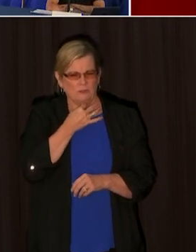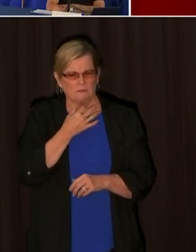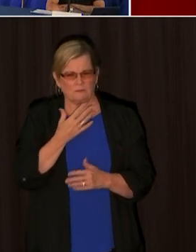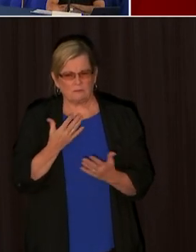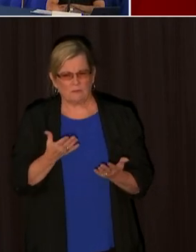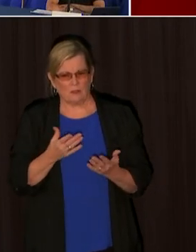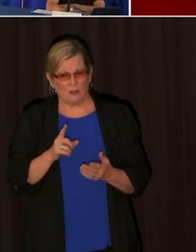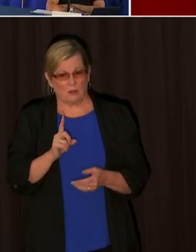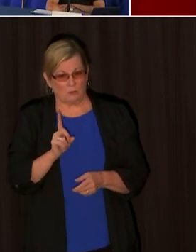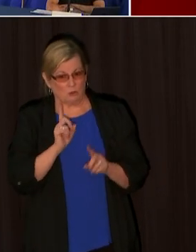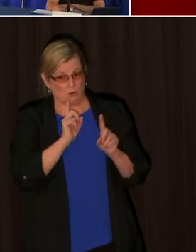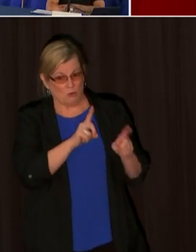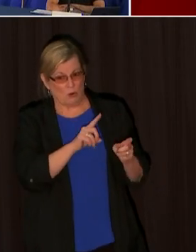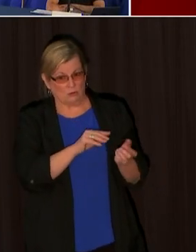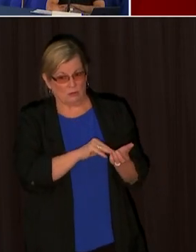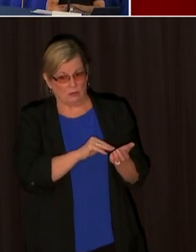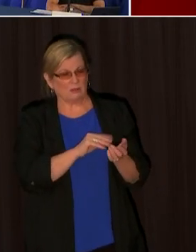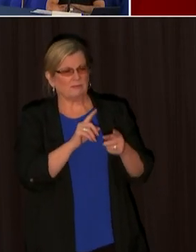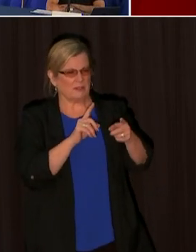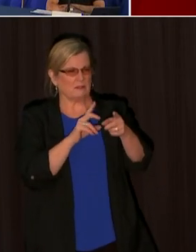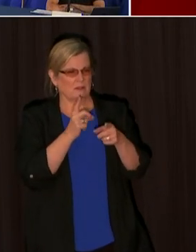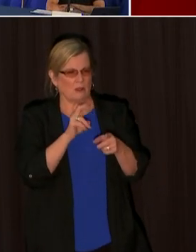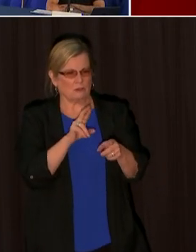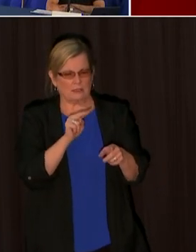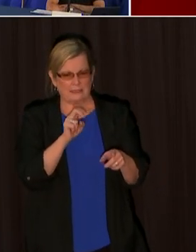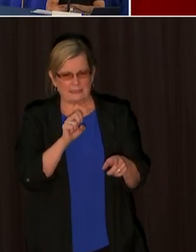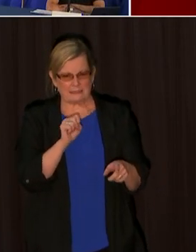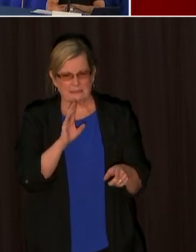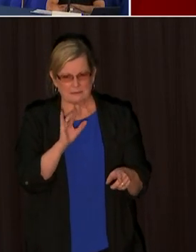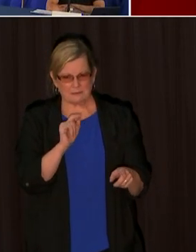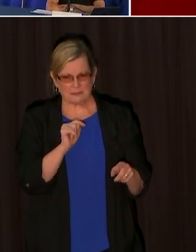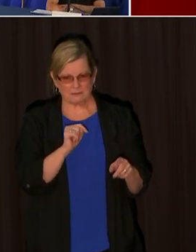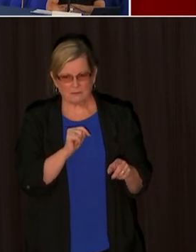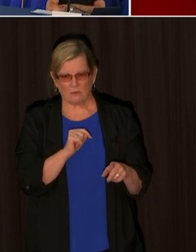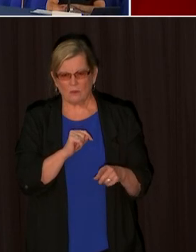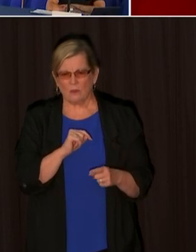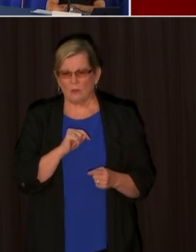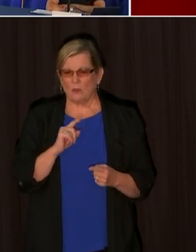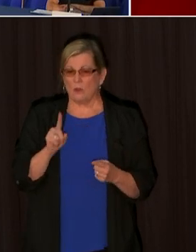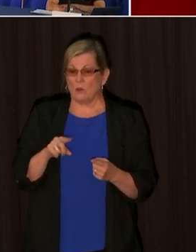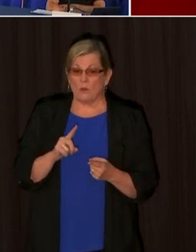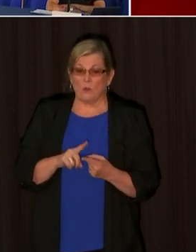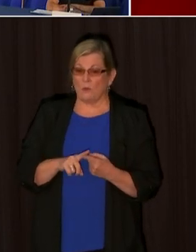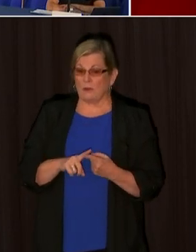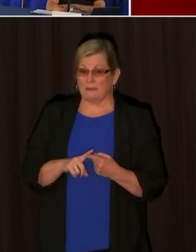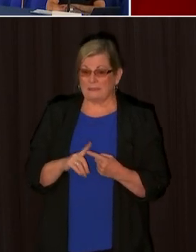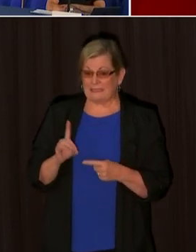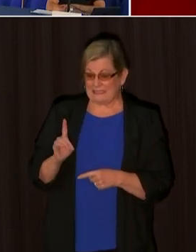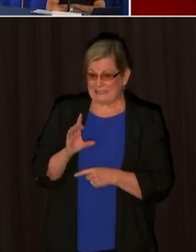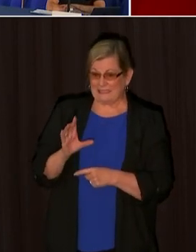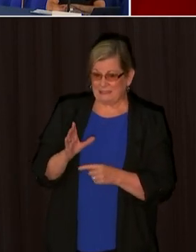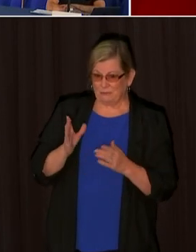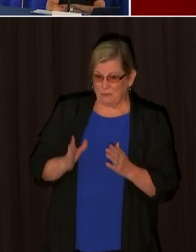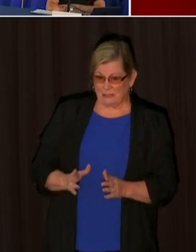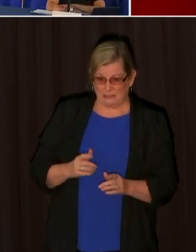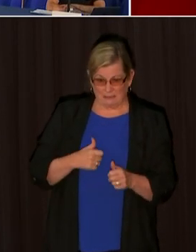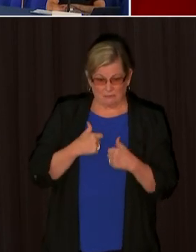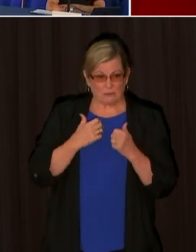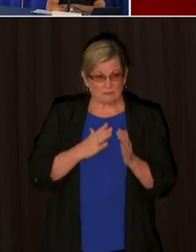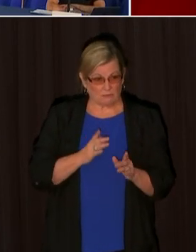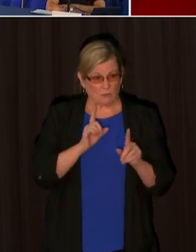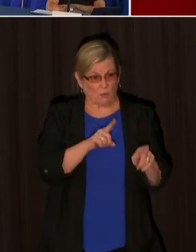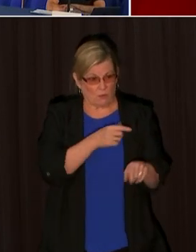a district resident goes to their doctor, just for an annual physical, Are they tested for COVID-19 here in the